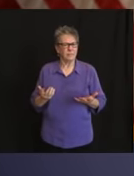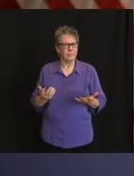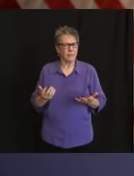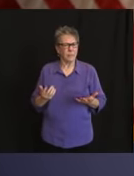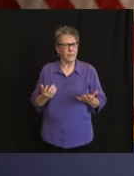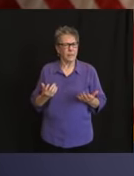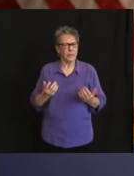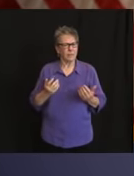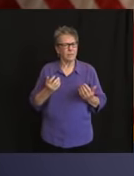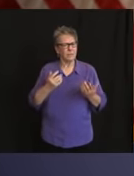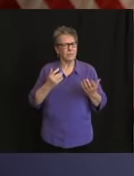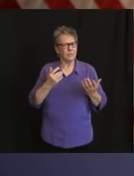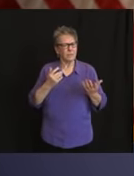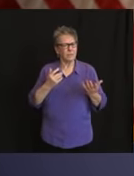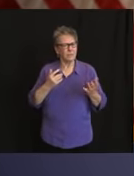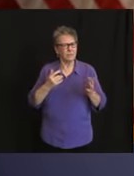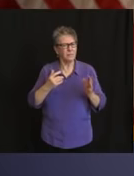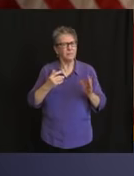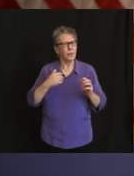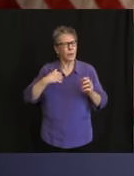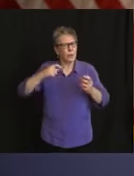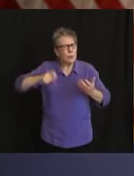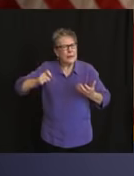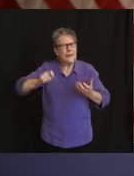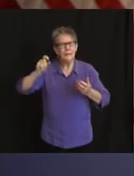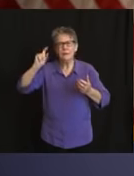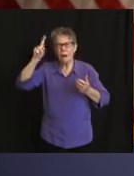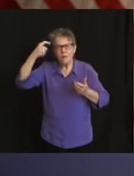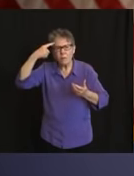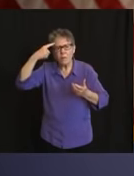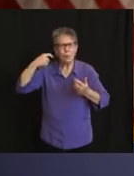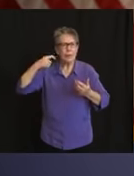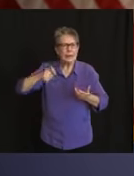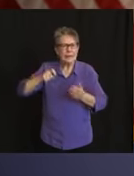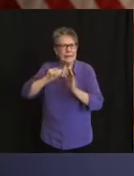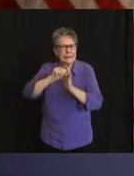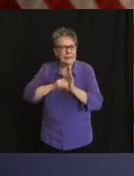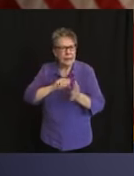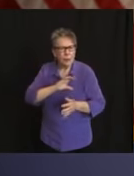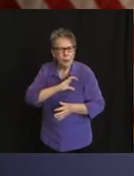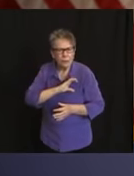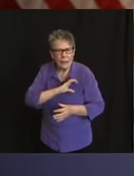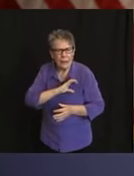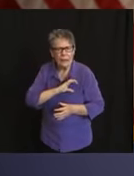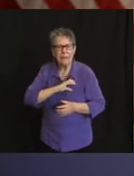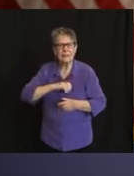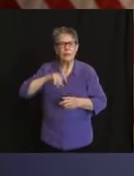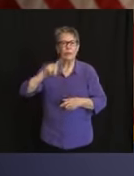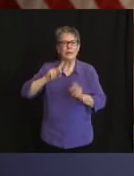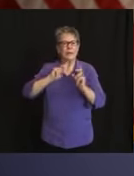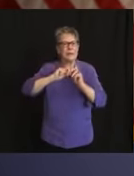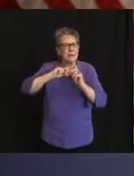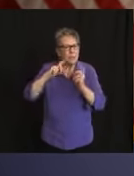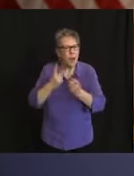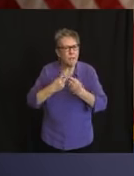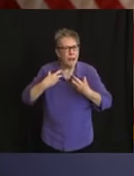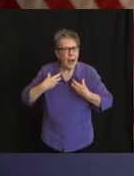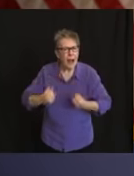tried. How about Department of Labor trying to field all these unemployment claims requests, just to pick